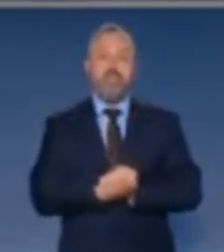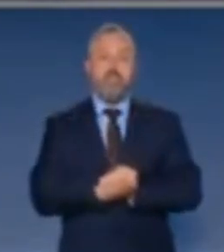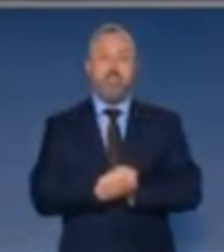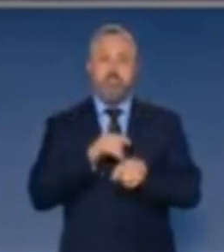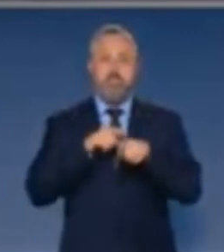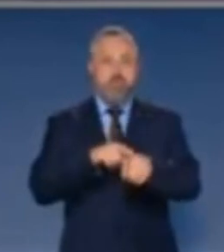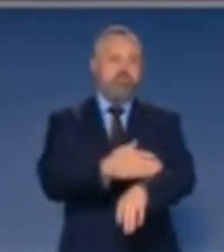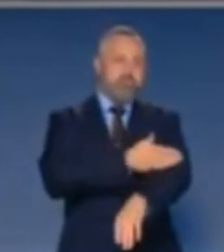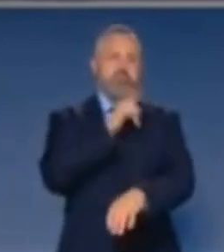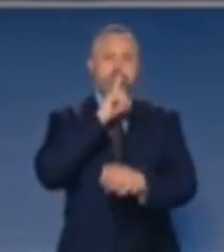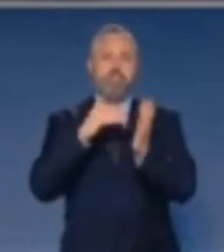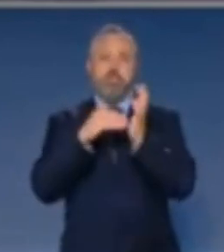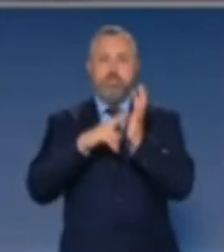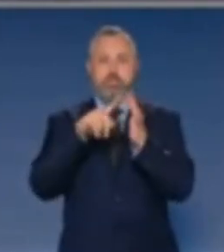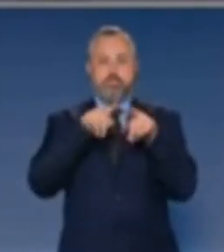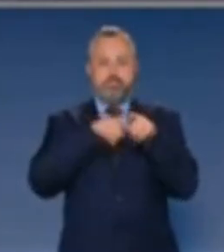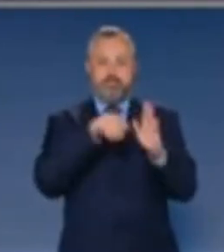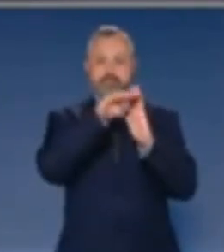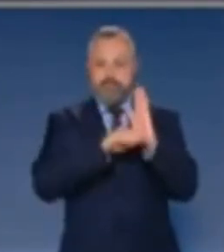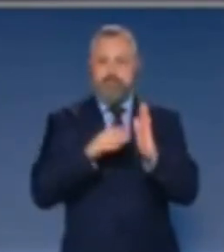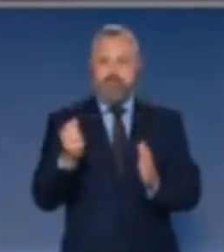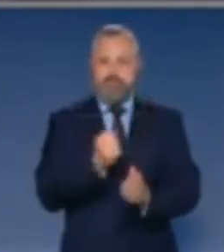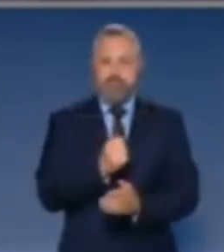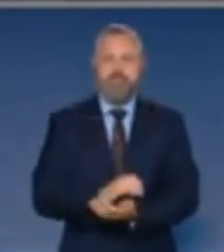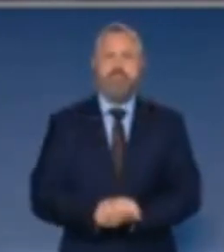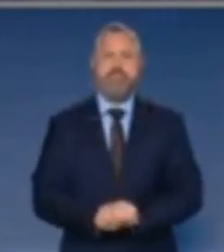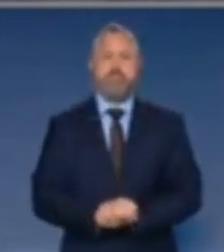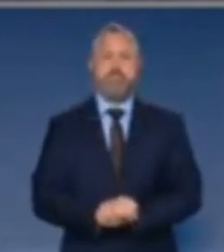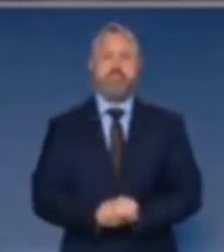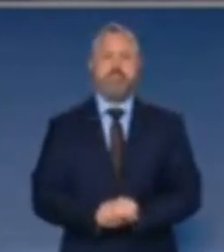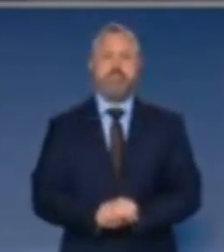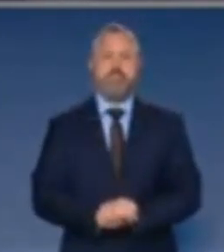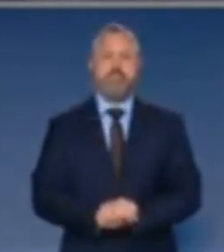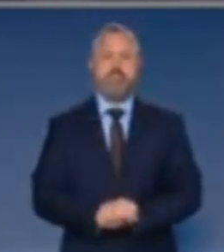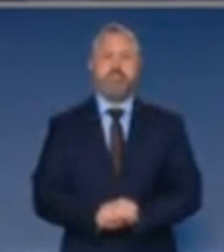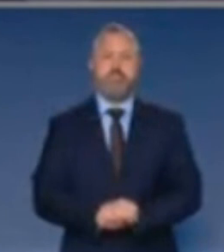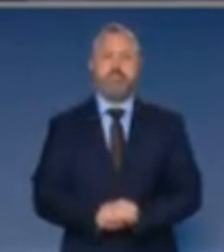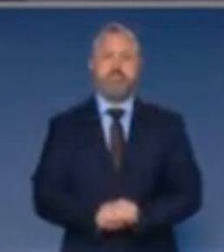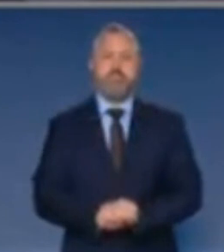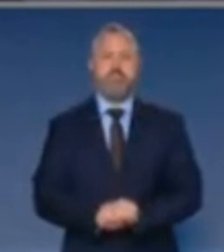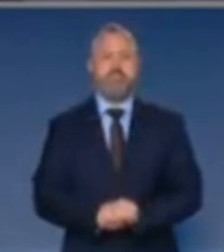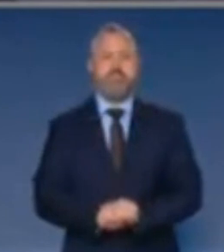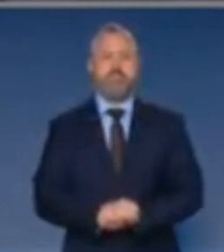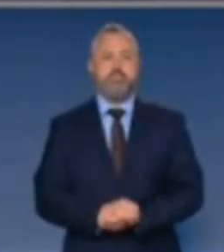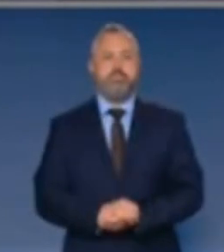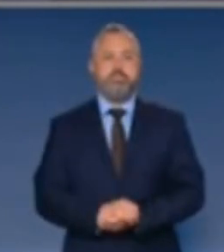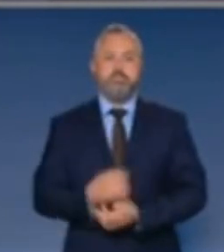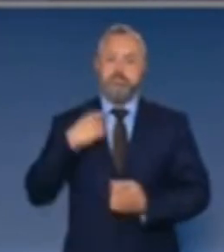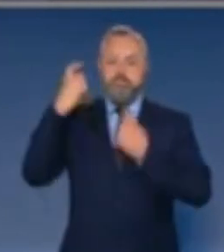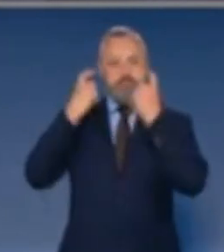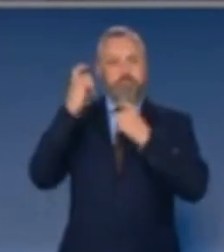Given that you described, what happened with the certificate of training as clearly false